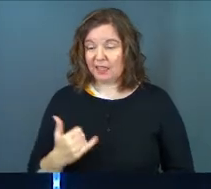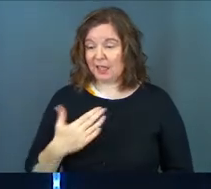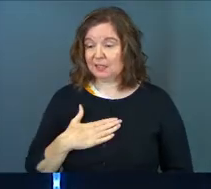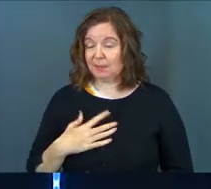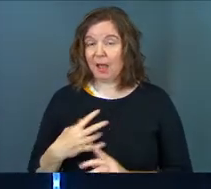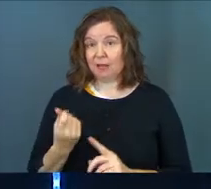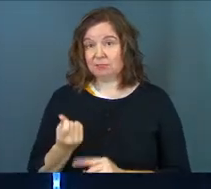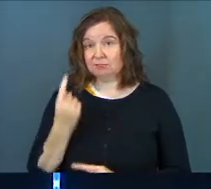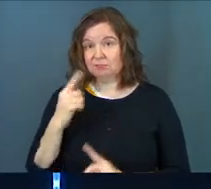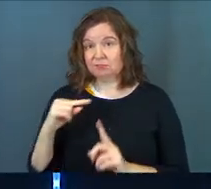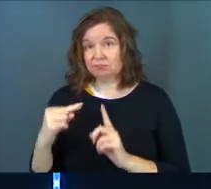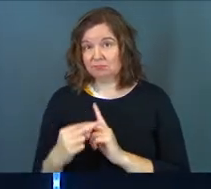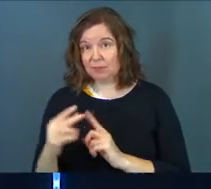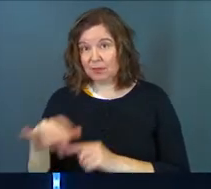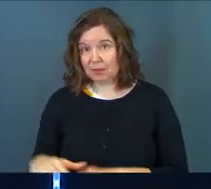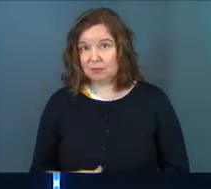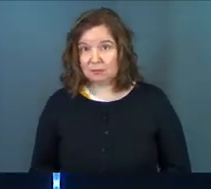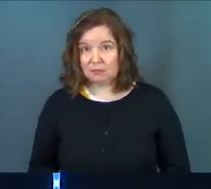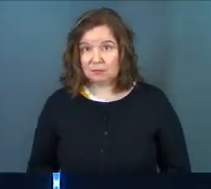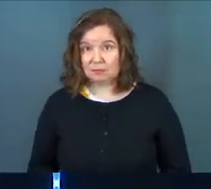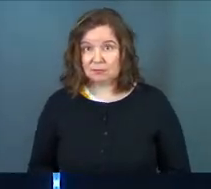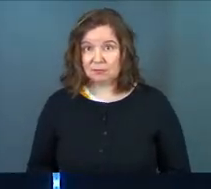That's my read on it.